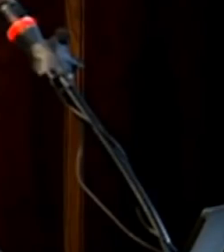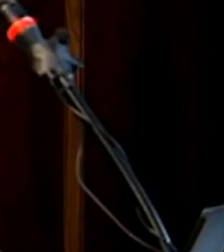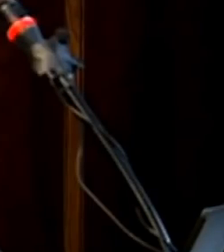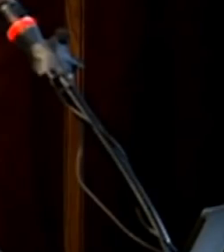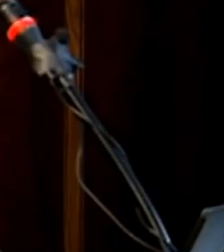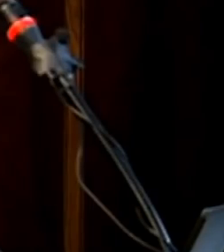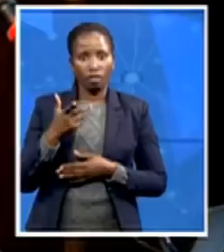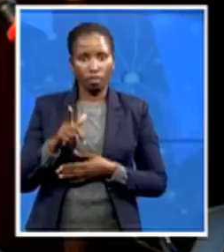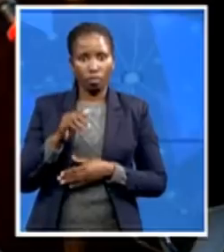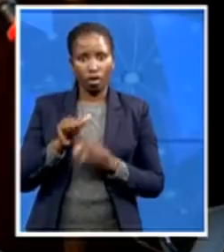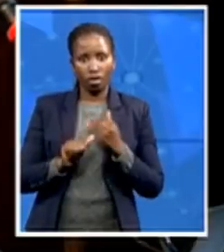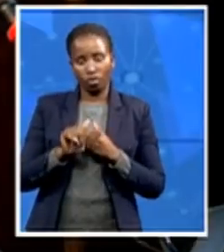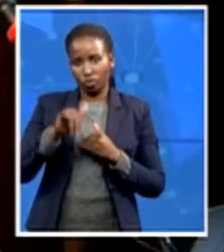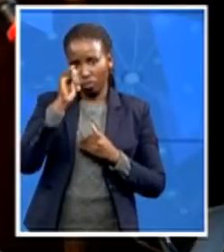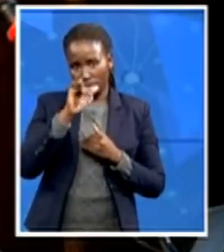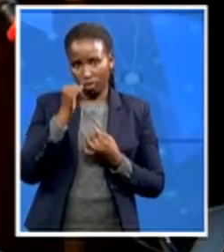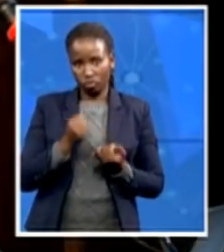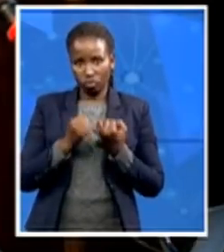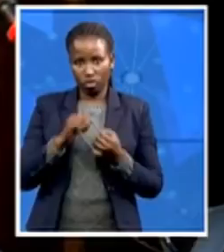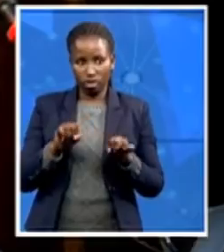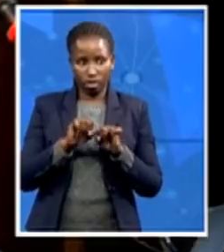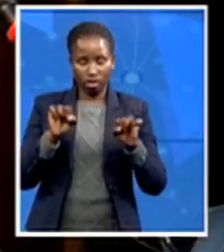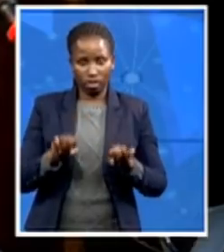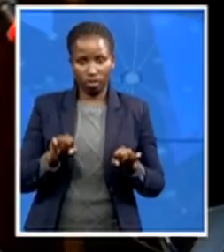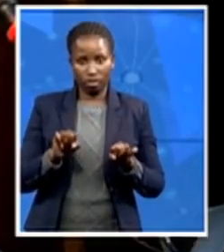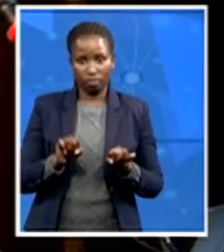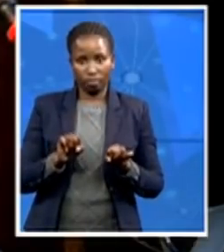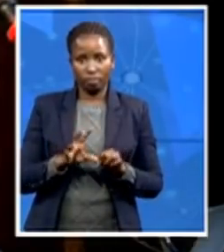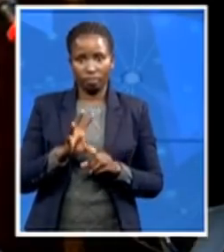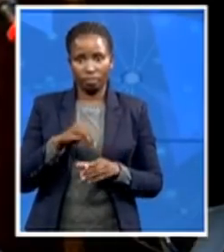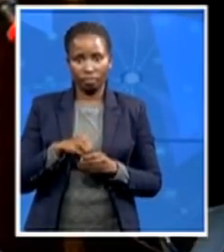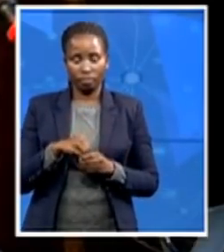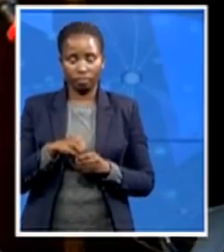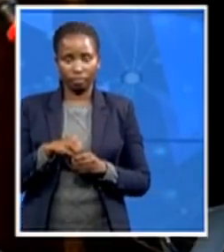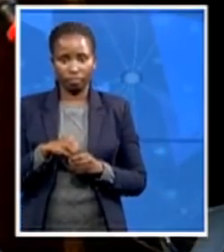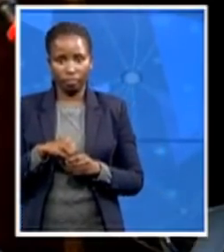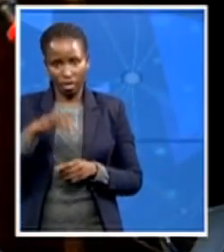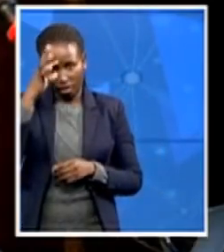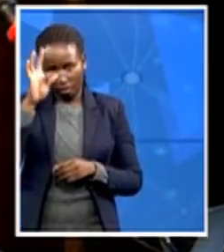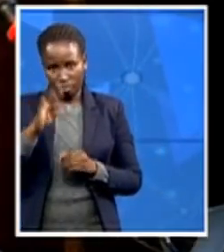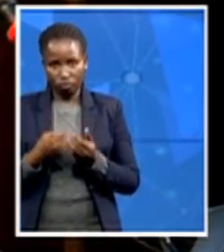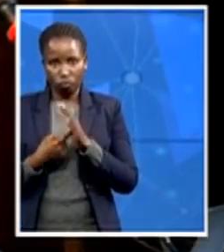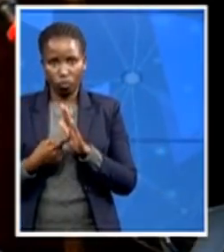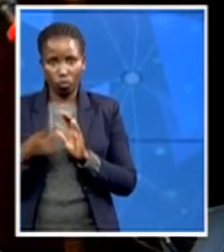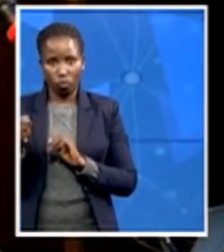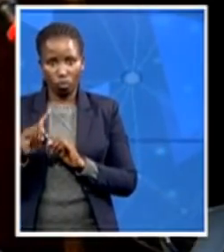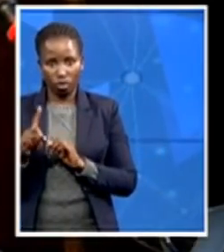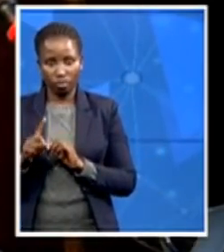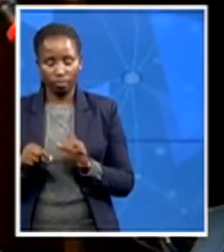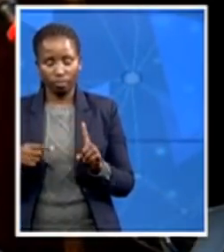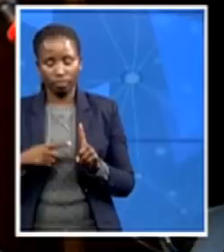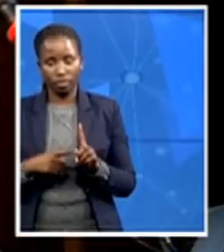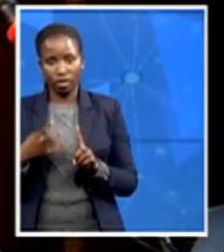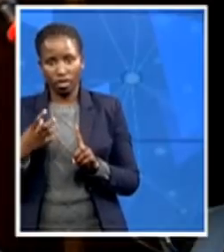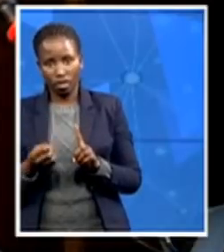the bail system. The state indicated that the applicant committed the offences while he was employed in a position of trust at